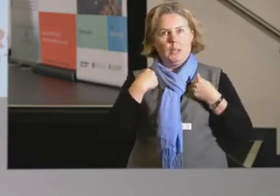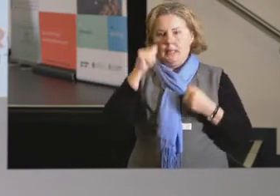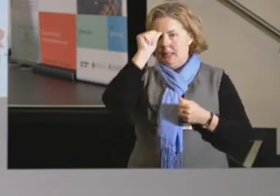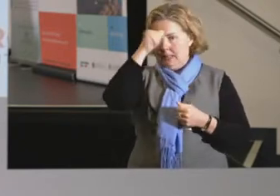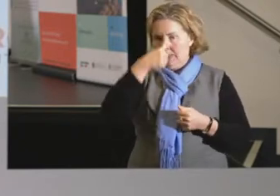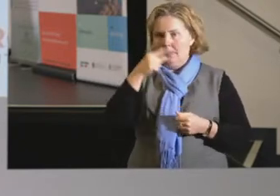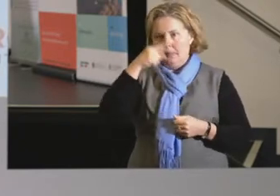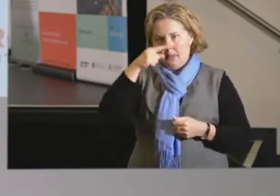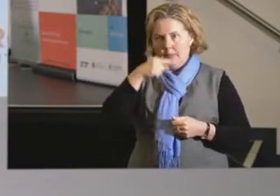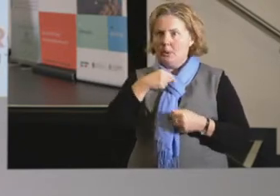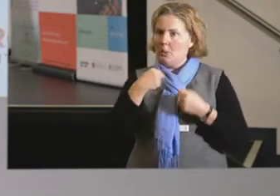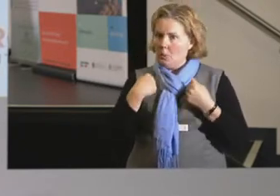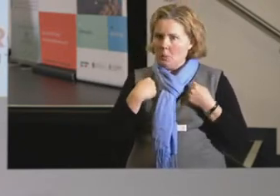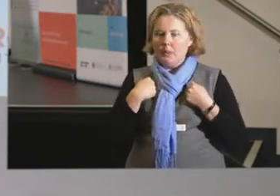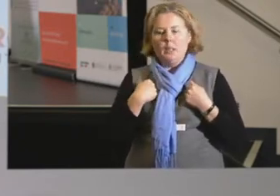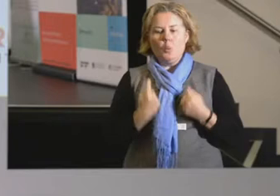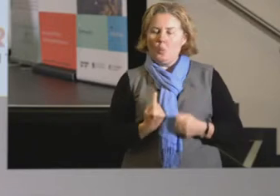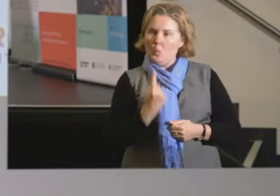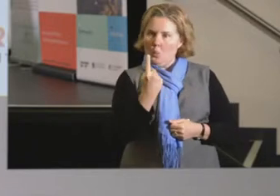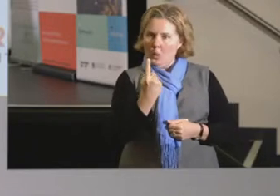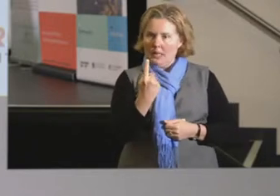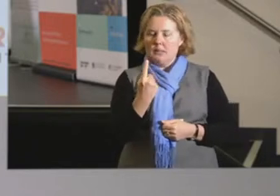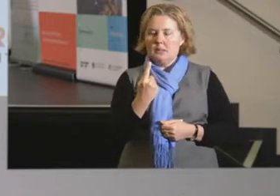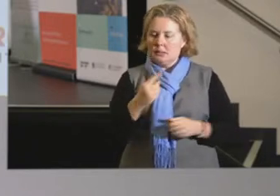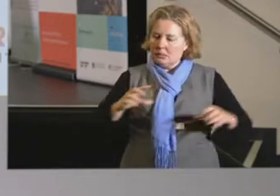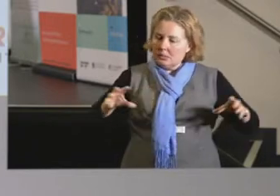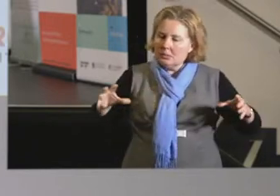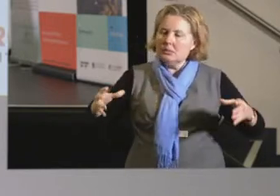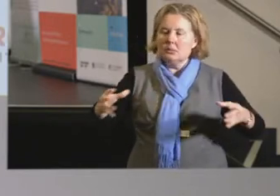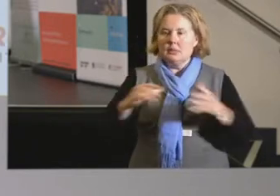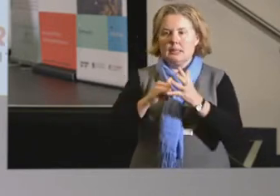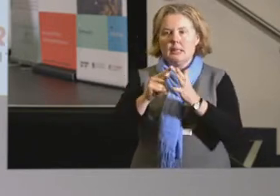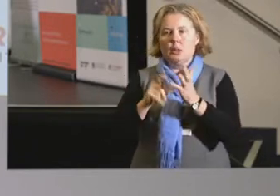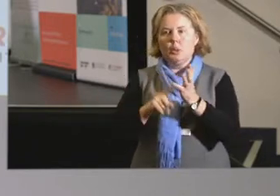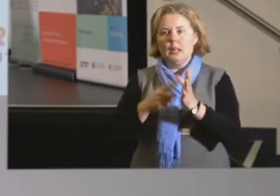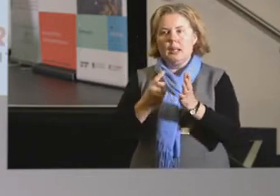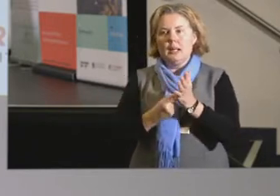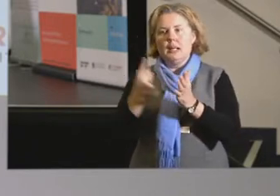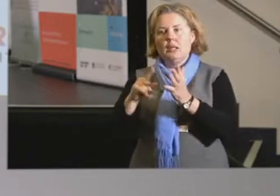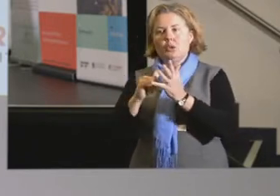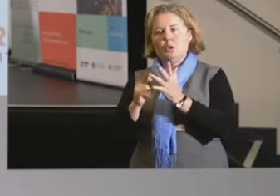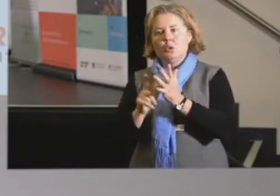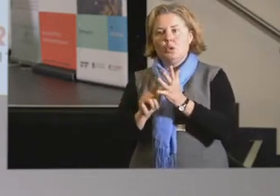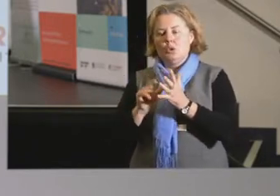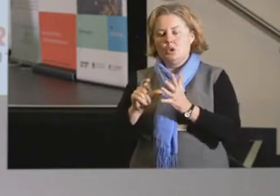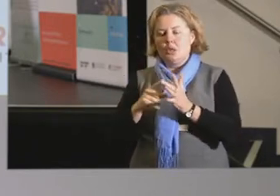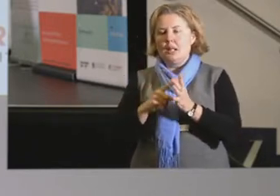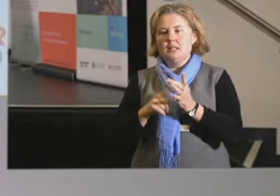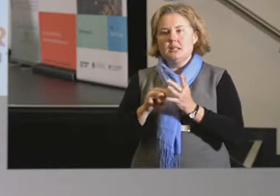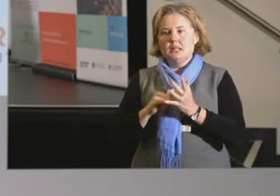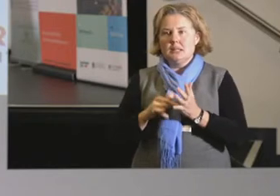sovereign, secular, socialist republic." The reason I'm feeling a bit